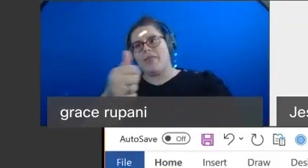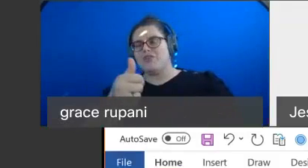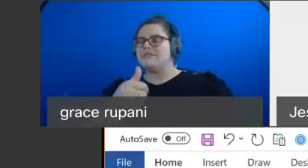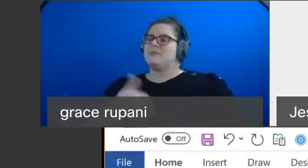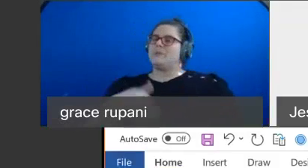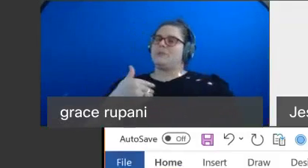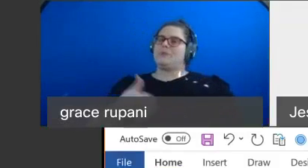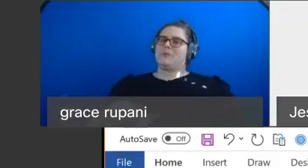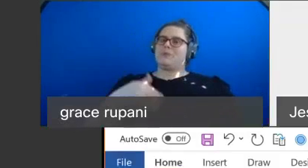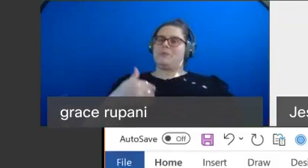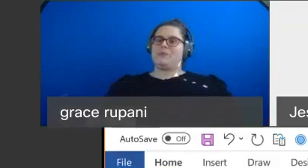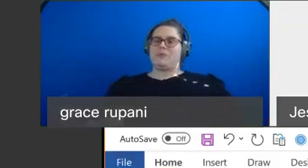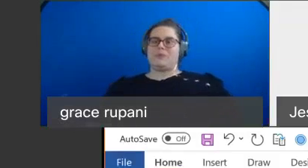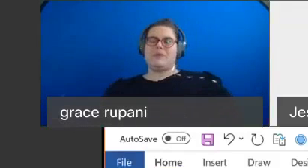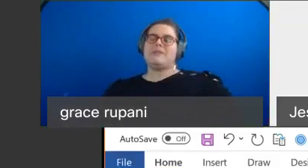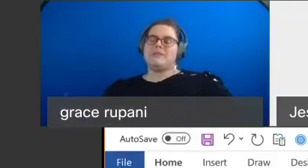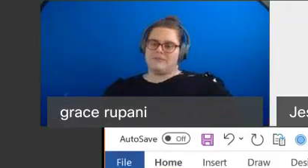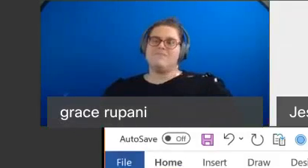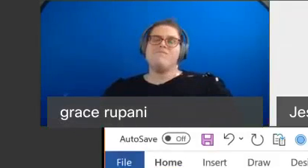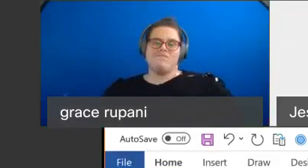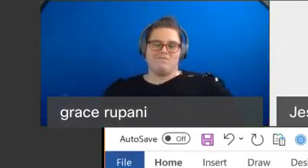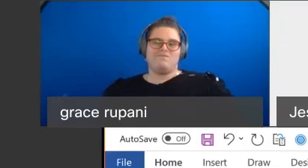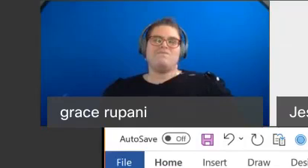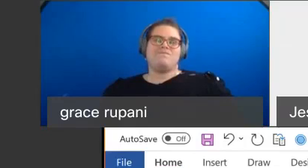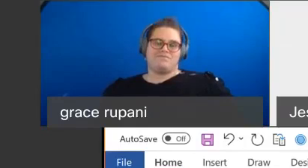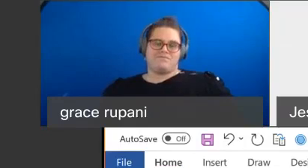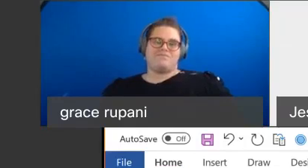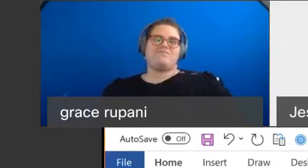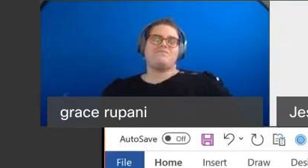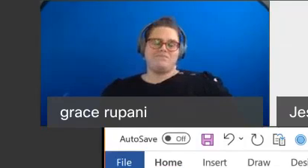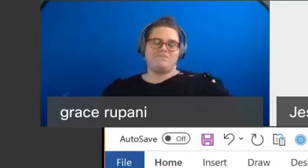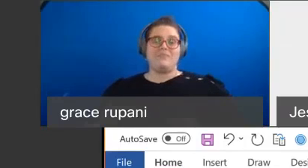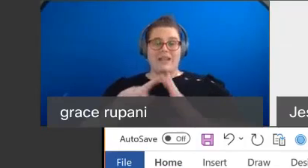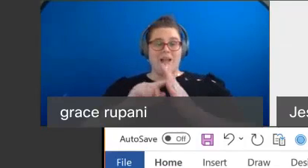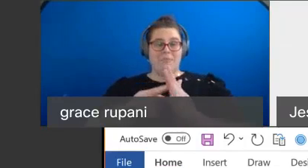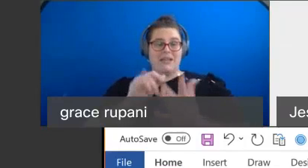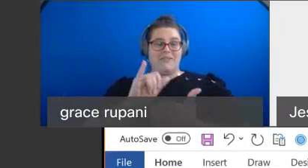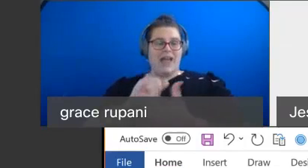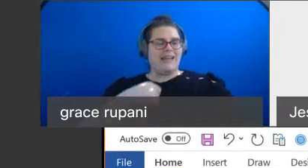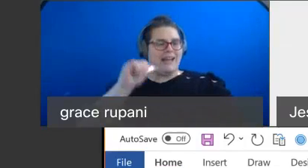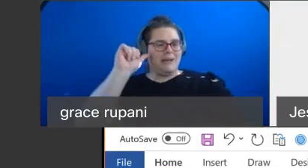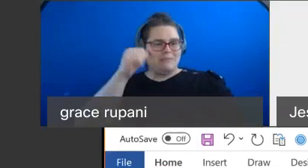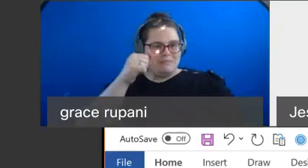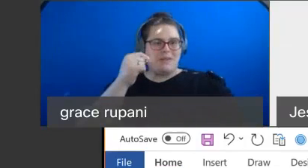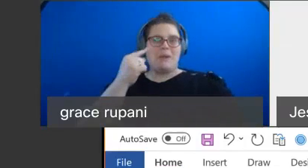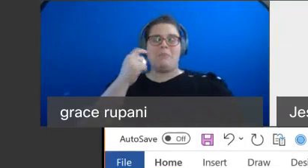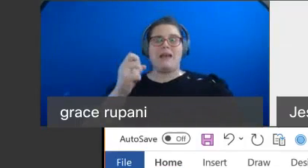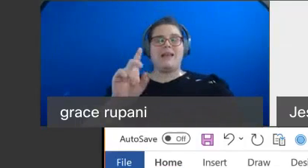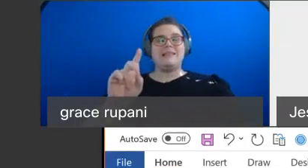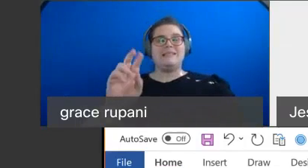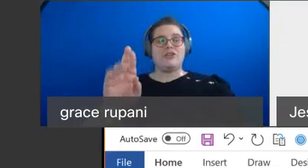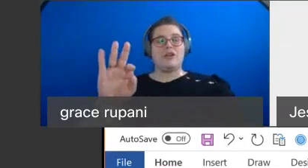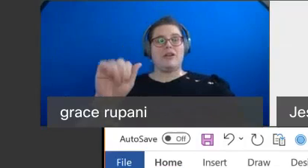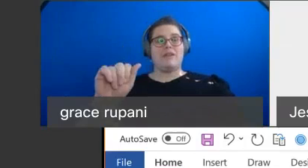really stuck with me early on in this was Dr. Fauci, who described COVID-19 as